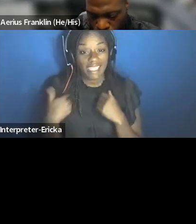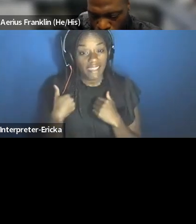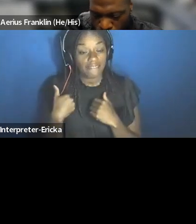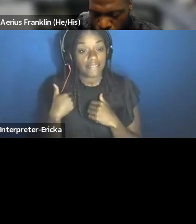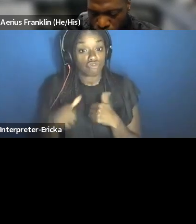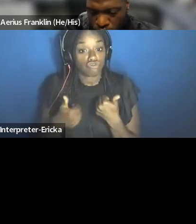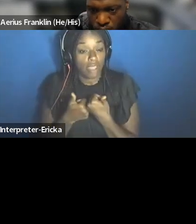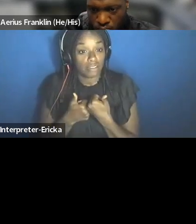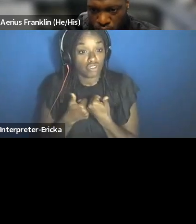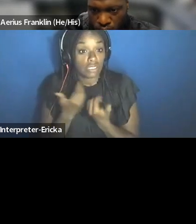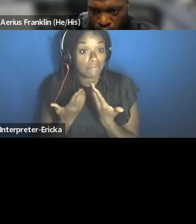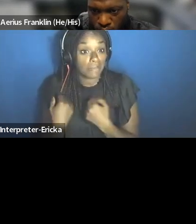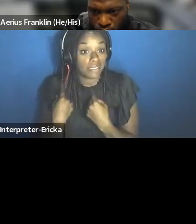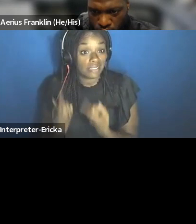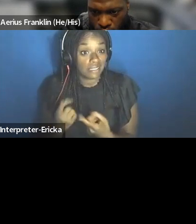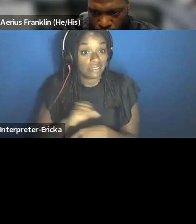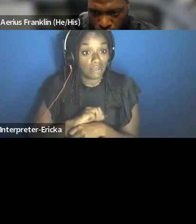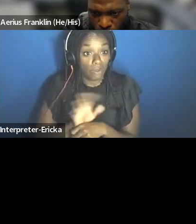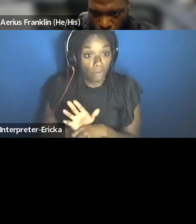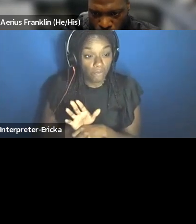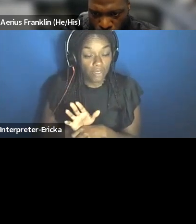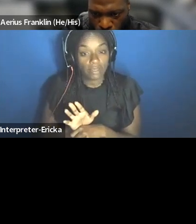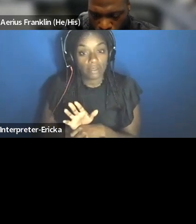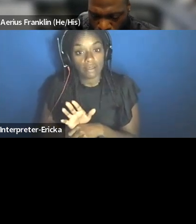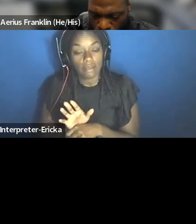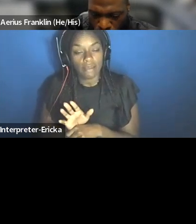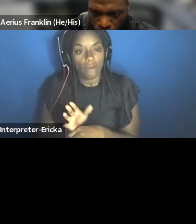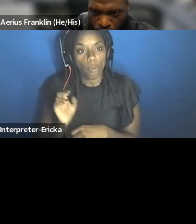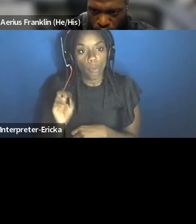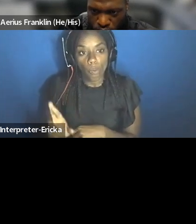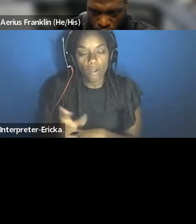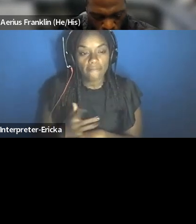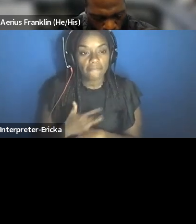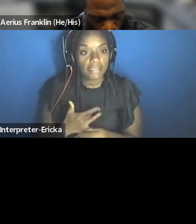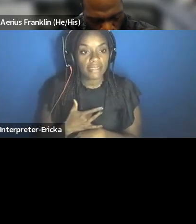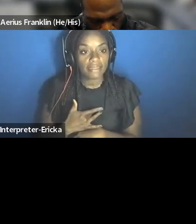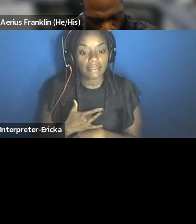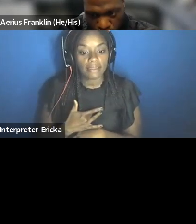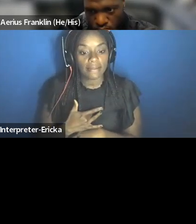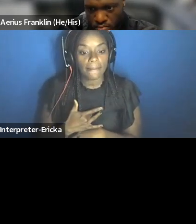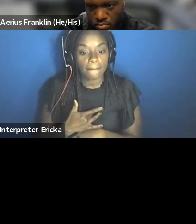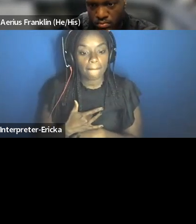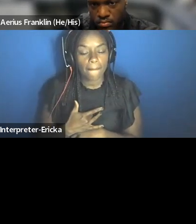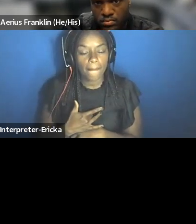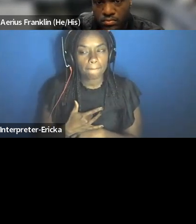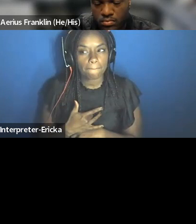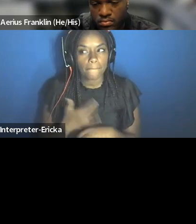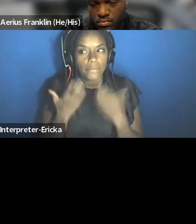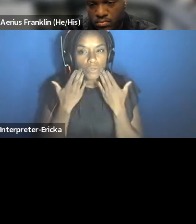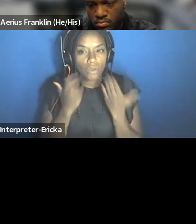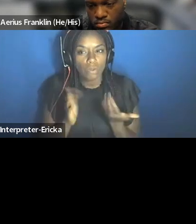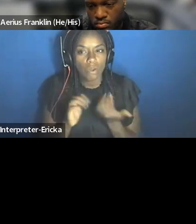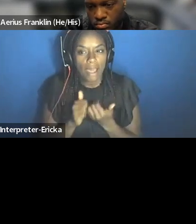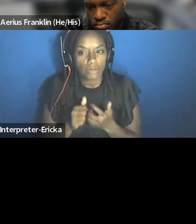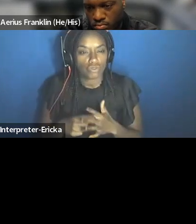challenges, maybe since COVID or just since your time at the cell, feeling like you don't know how to start,